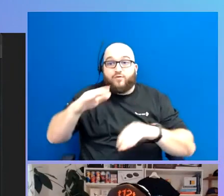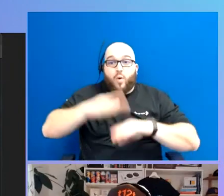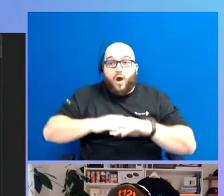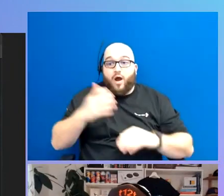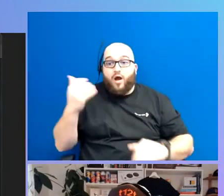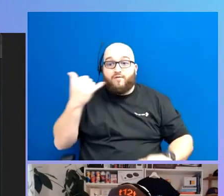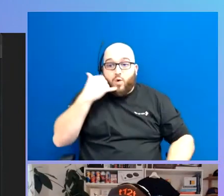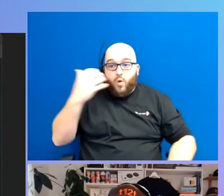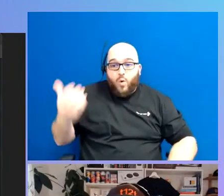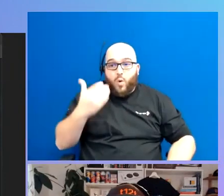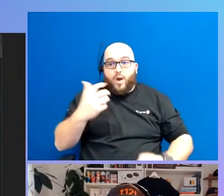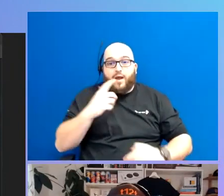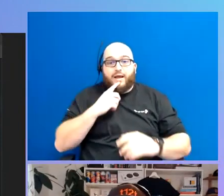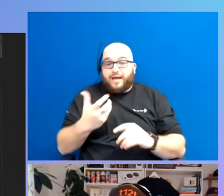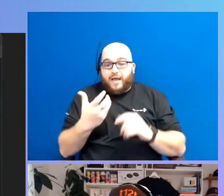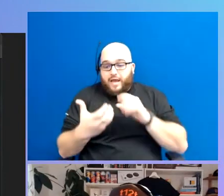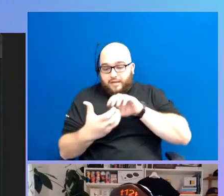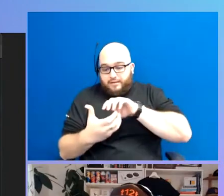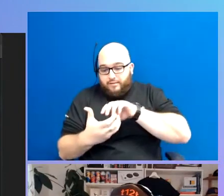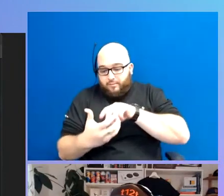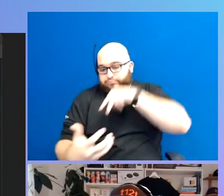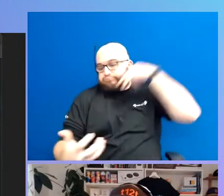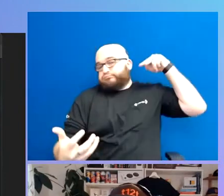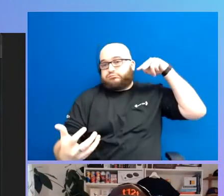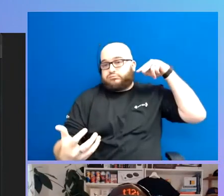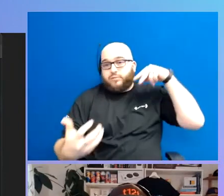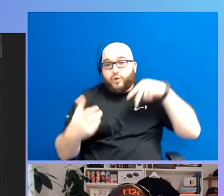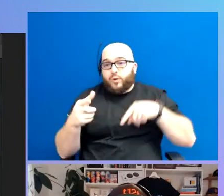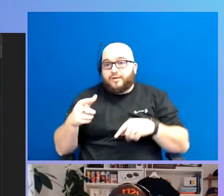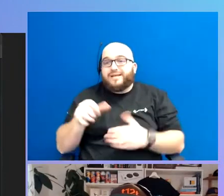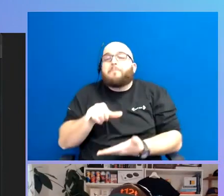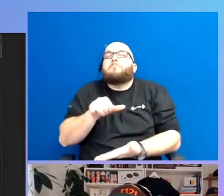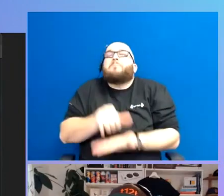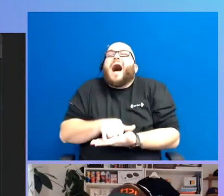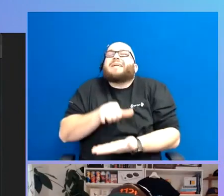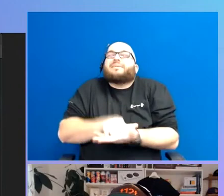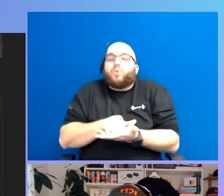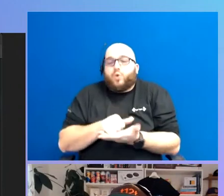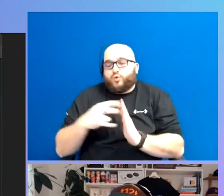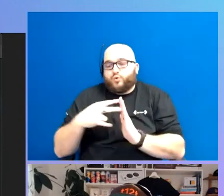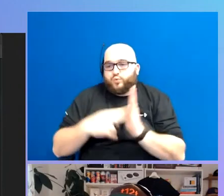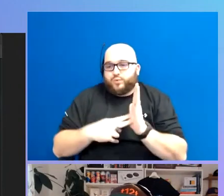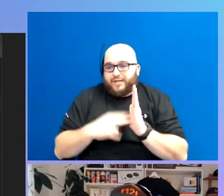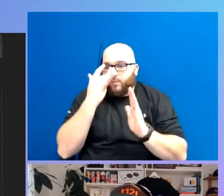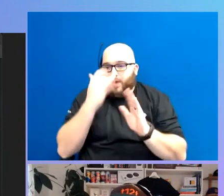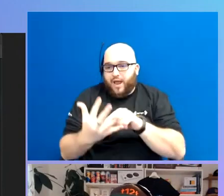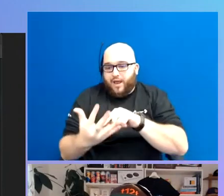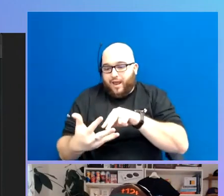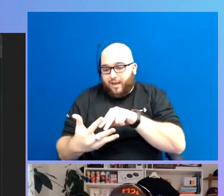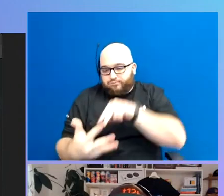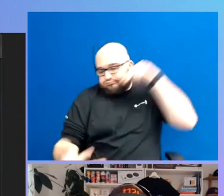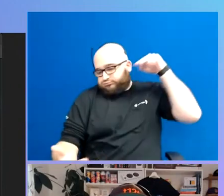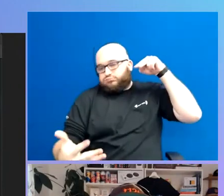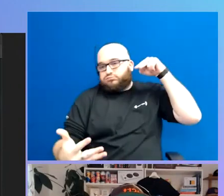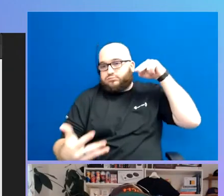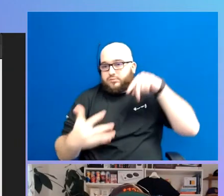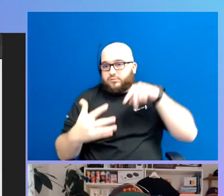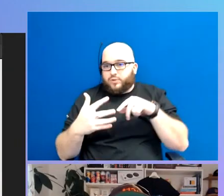out and totally unreadable. So that's a bad thing to